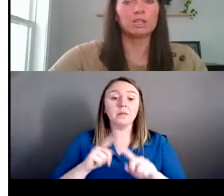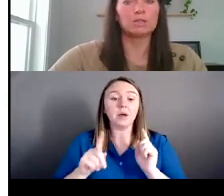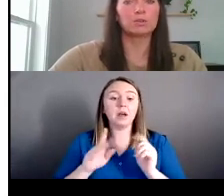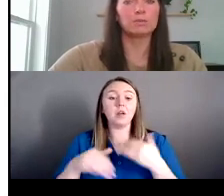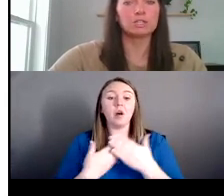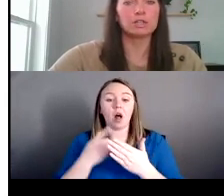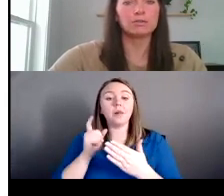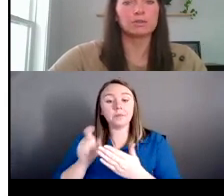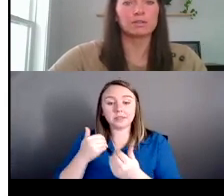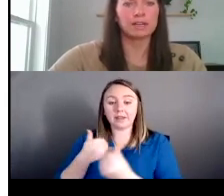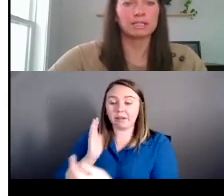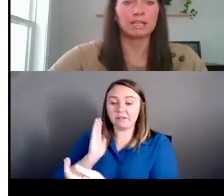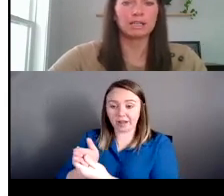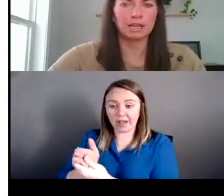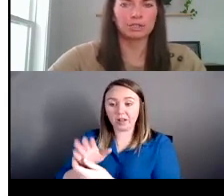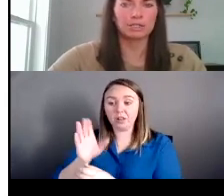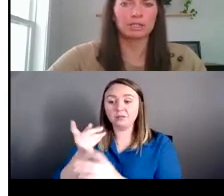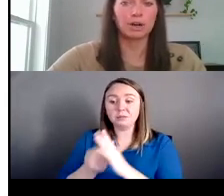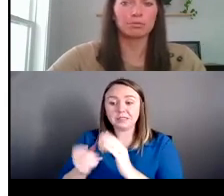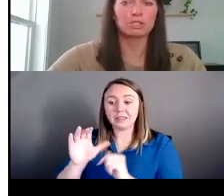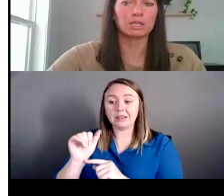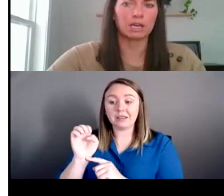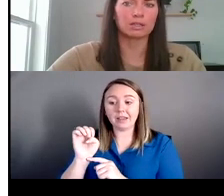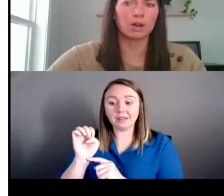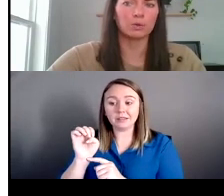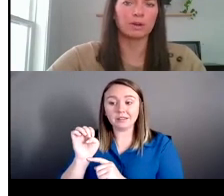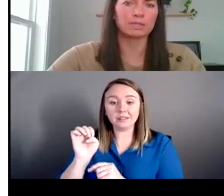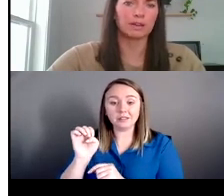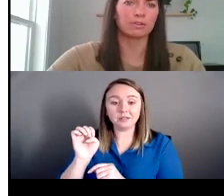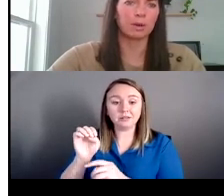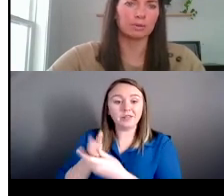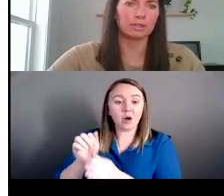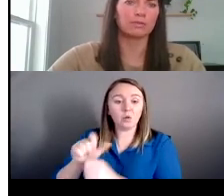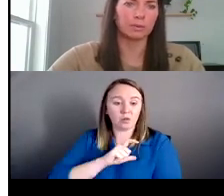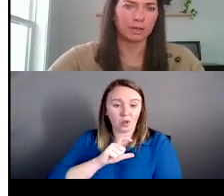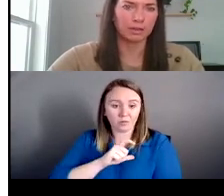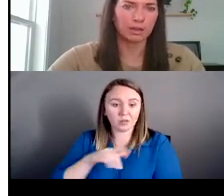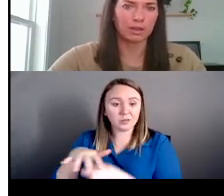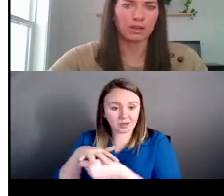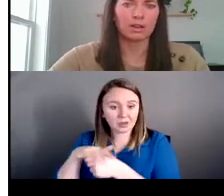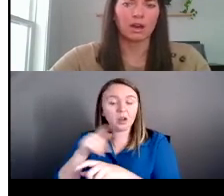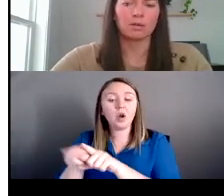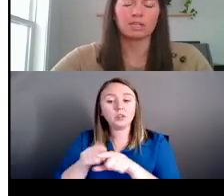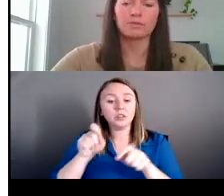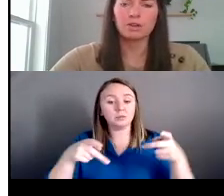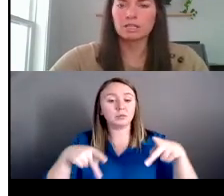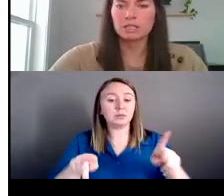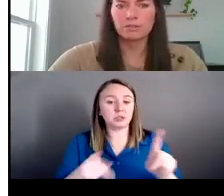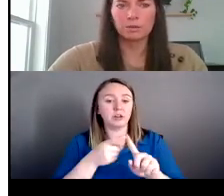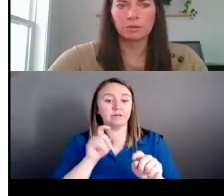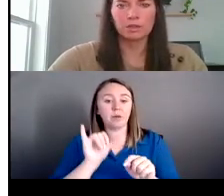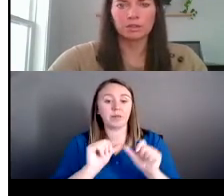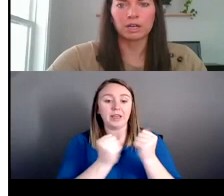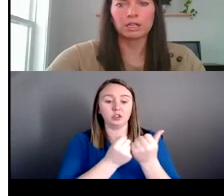and we need permission from the investigating agency to publish the case on the website for public viewing. But if there is